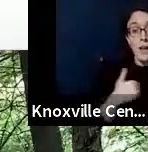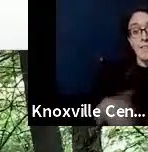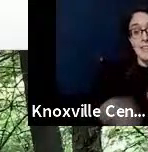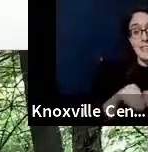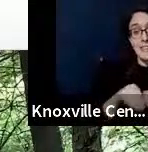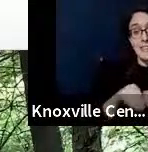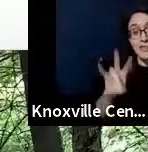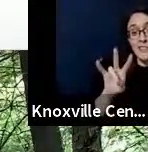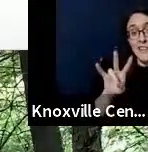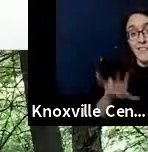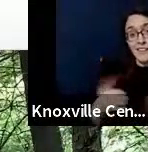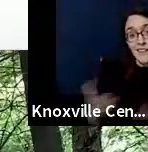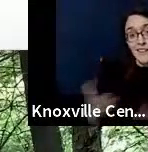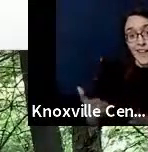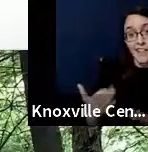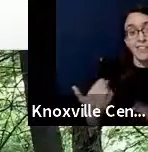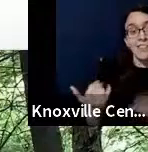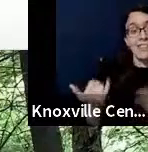to 179.